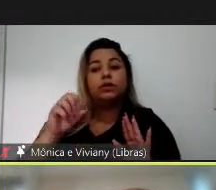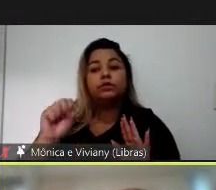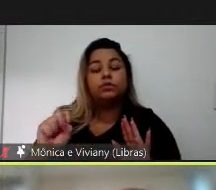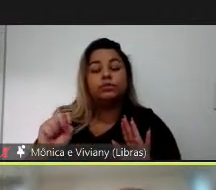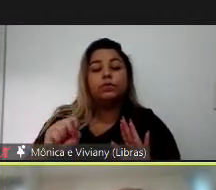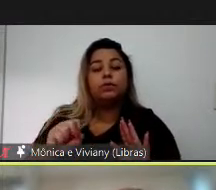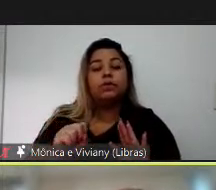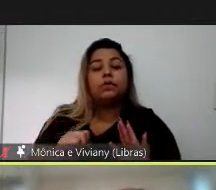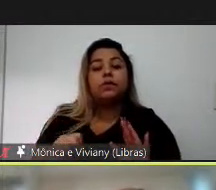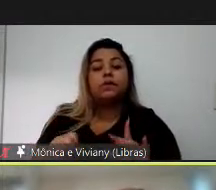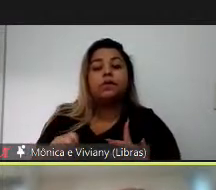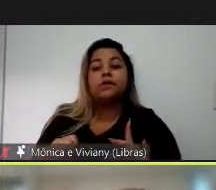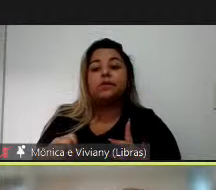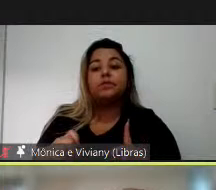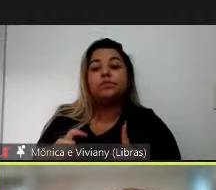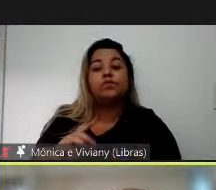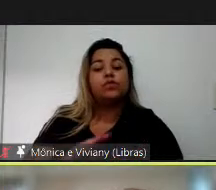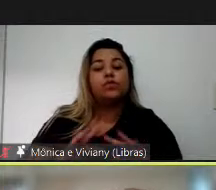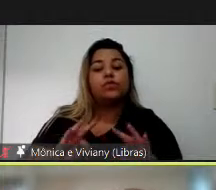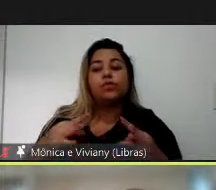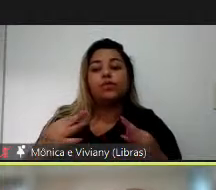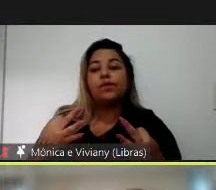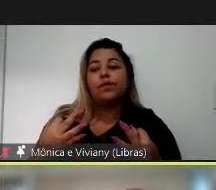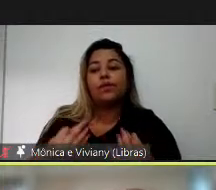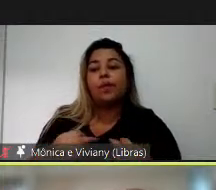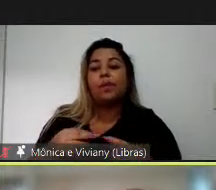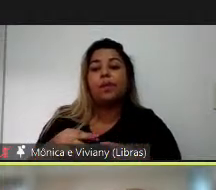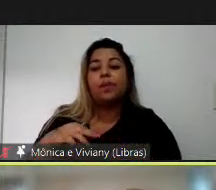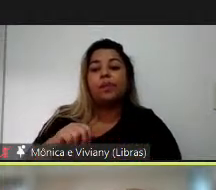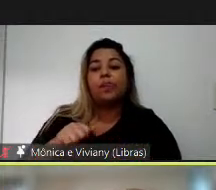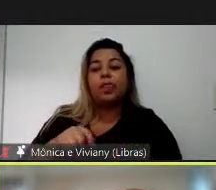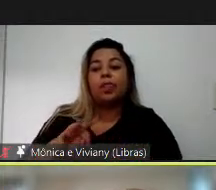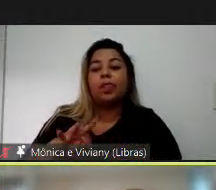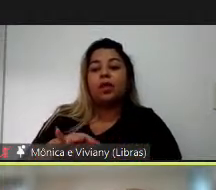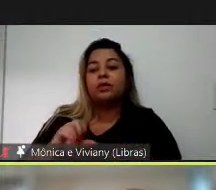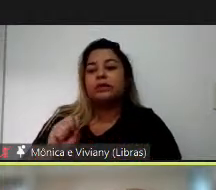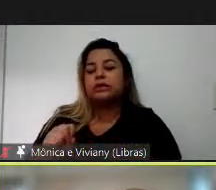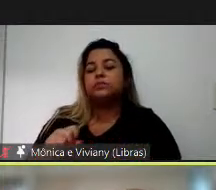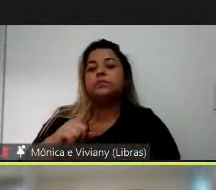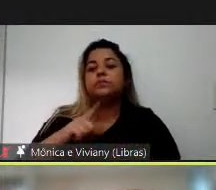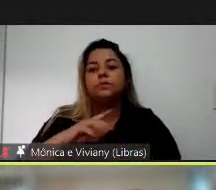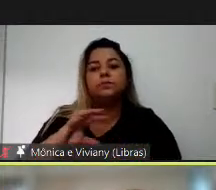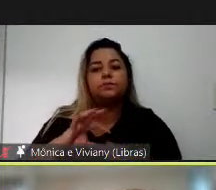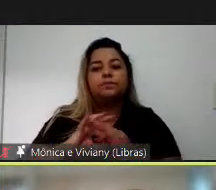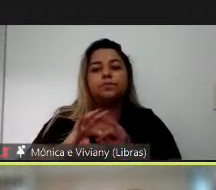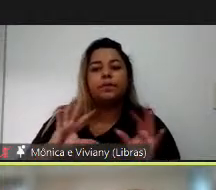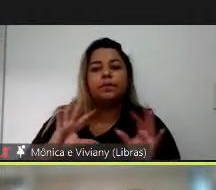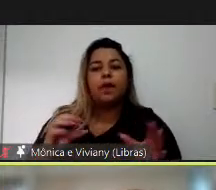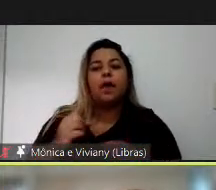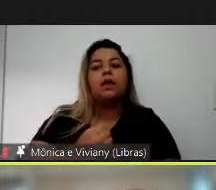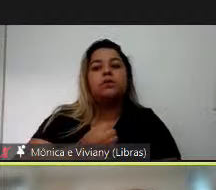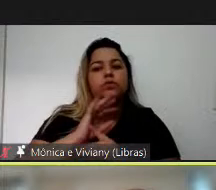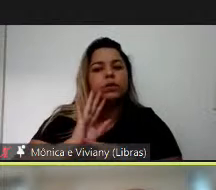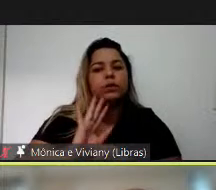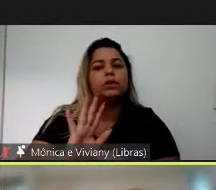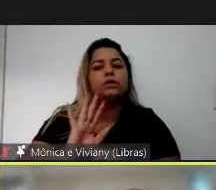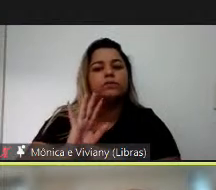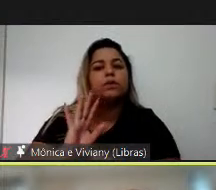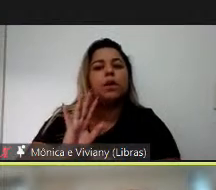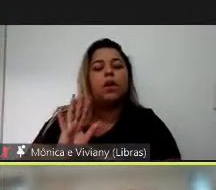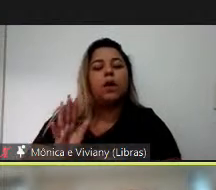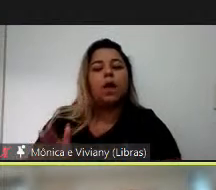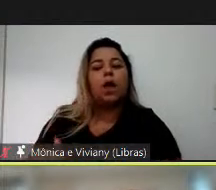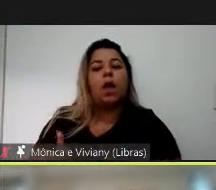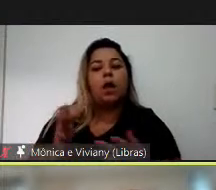the organization. So the first annex is about all the materials that we have there to support the formation of